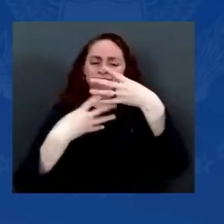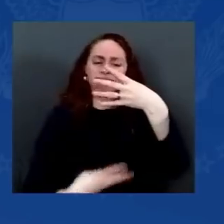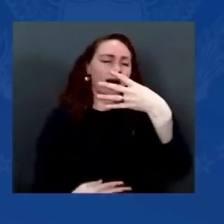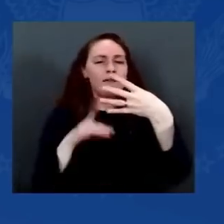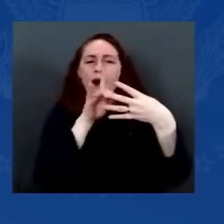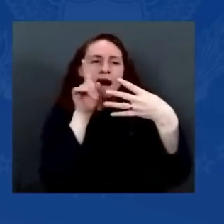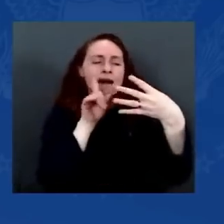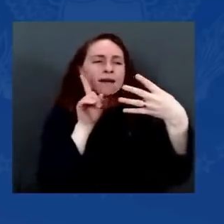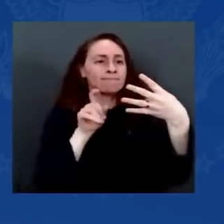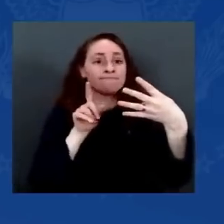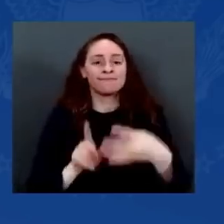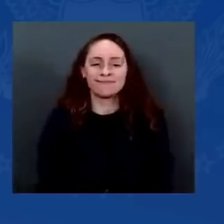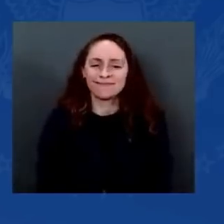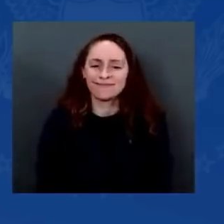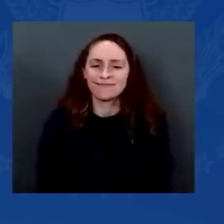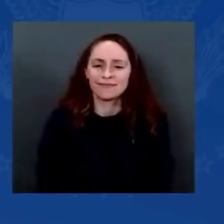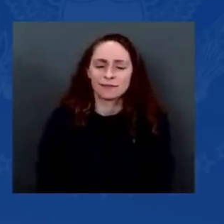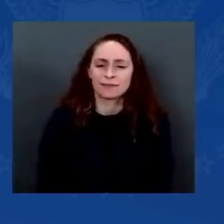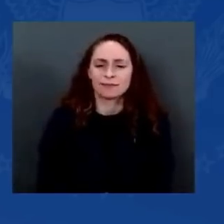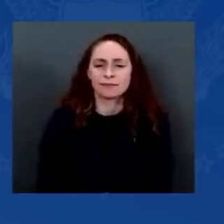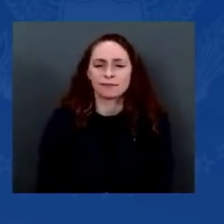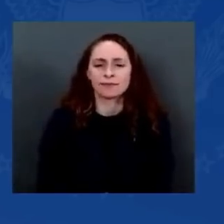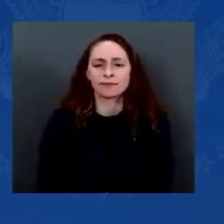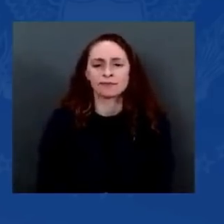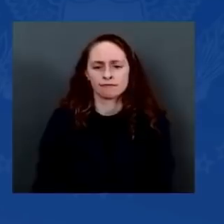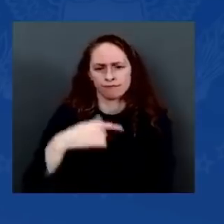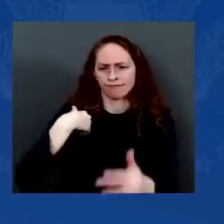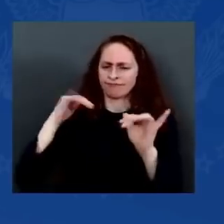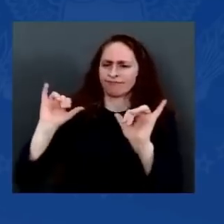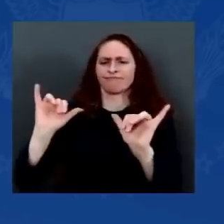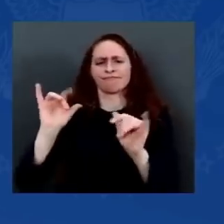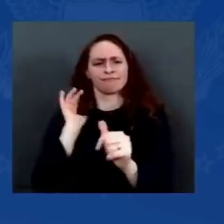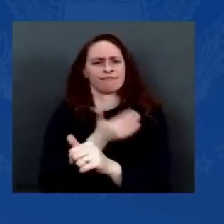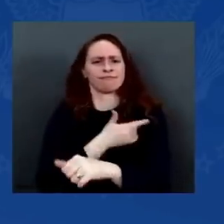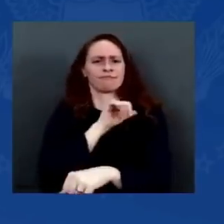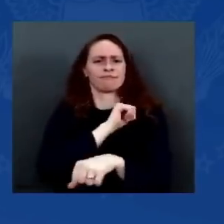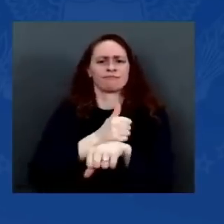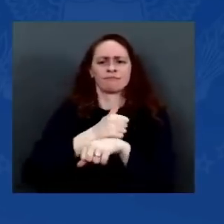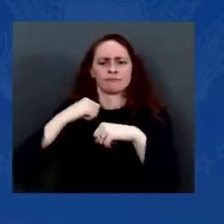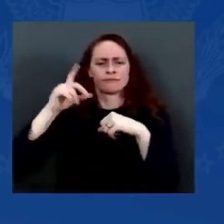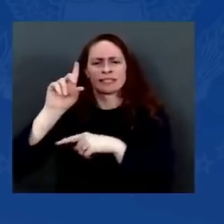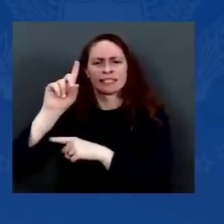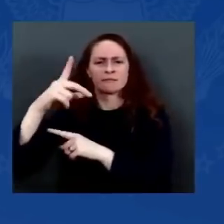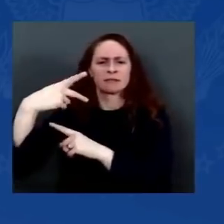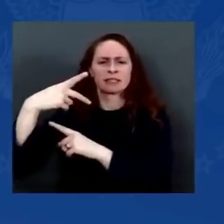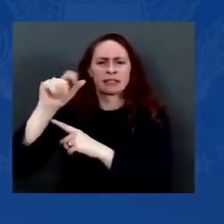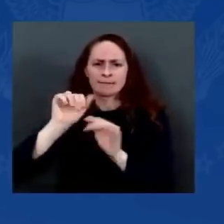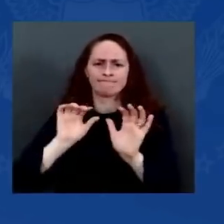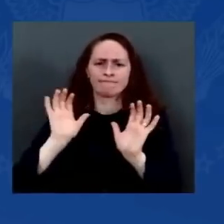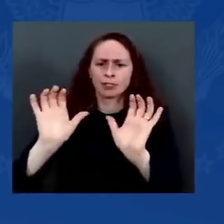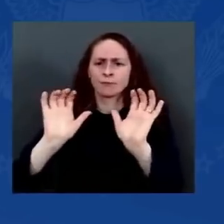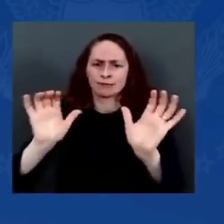month, to make sure we're producing as many tests and as quickly as possible. The bottom line is